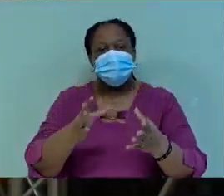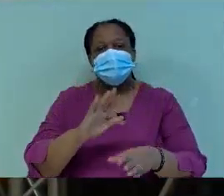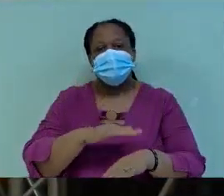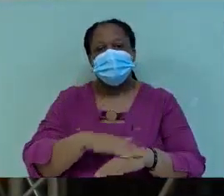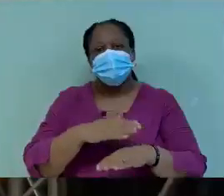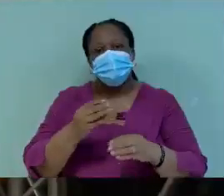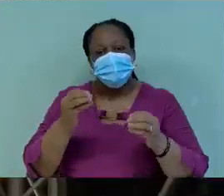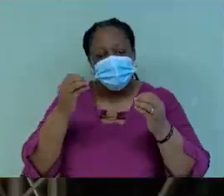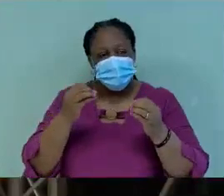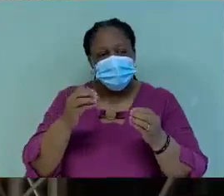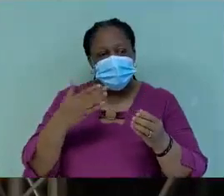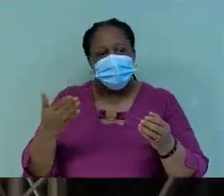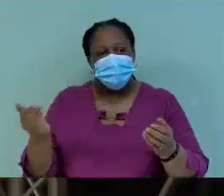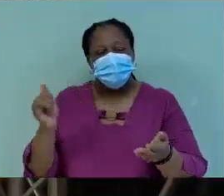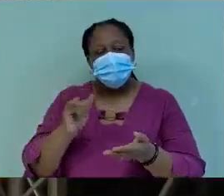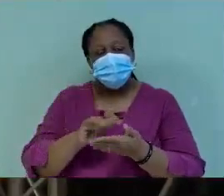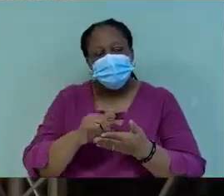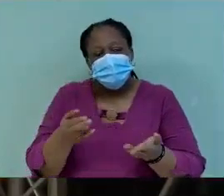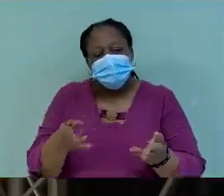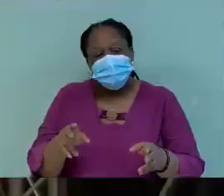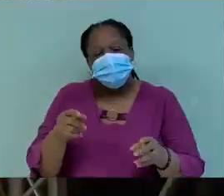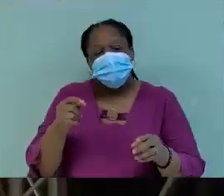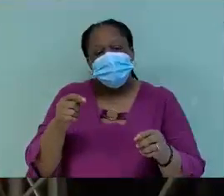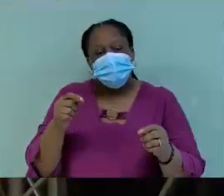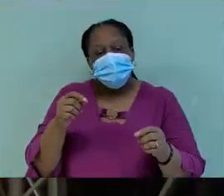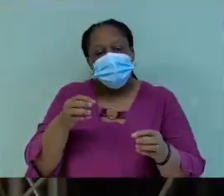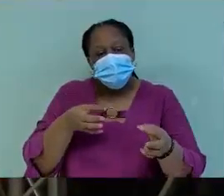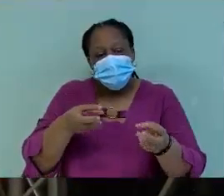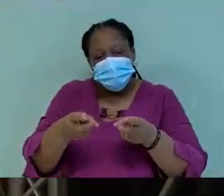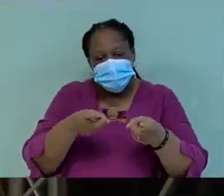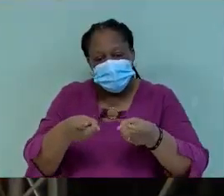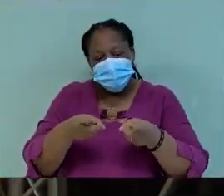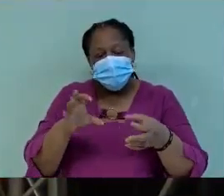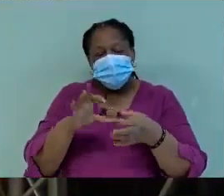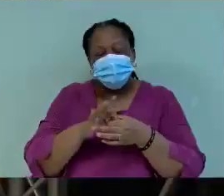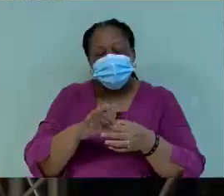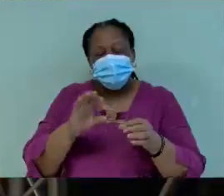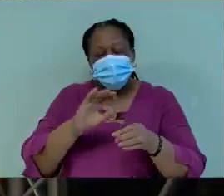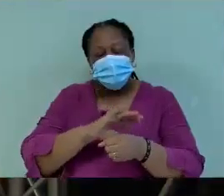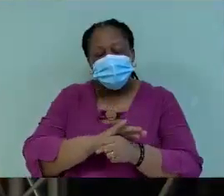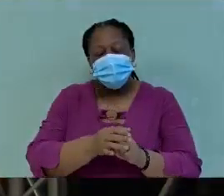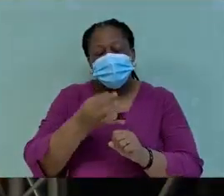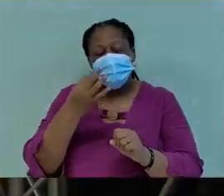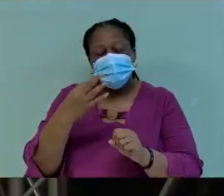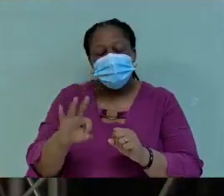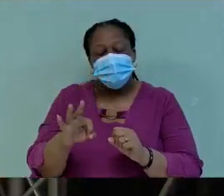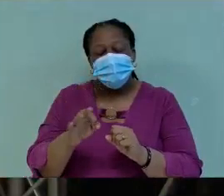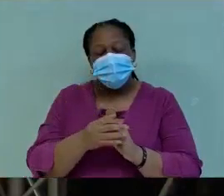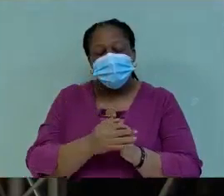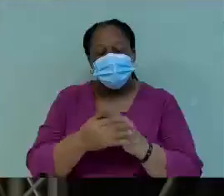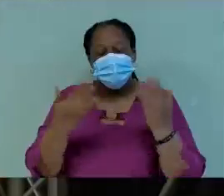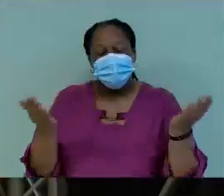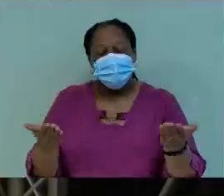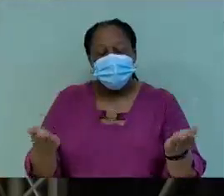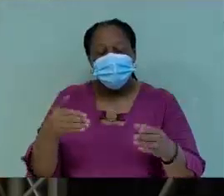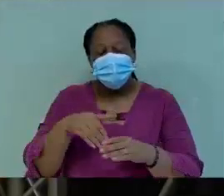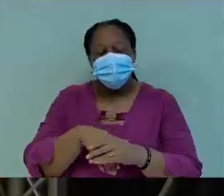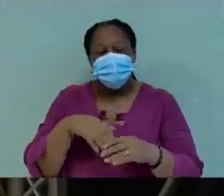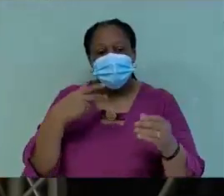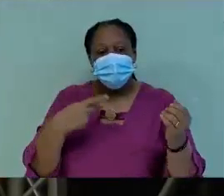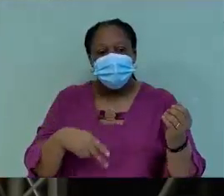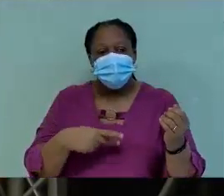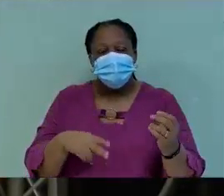matters pertaining to the management of the COVID-19 pandemic here in the